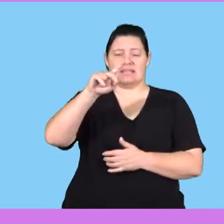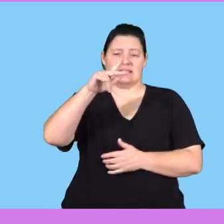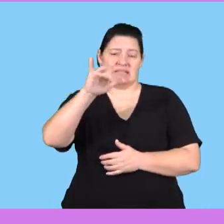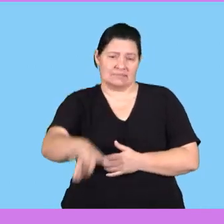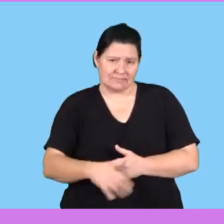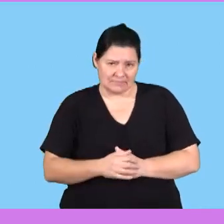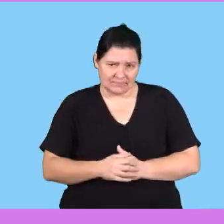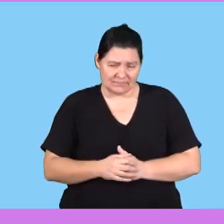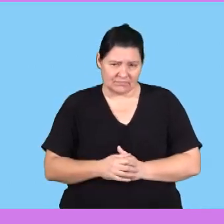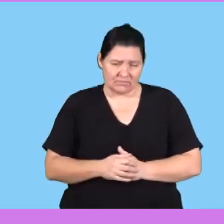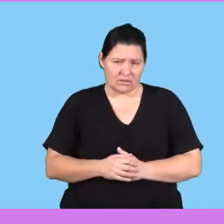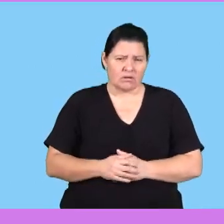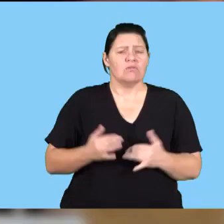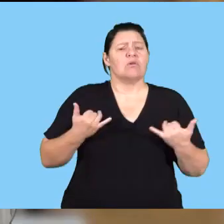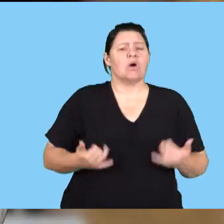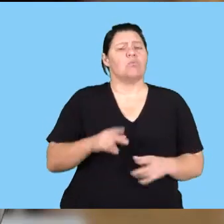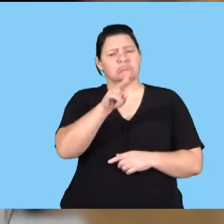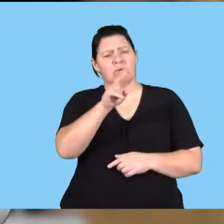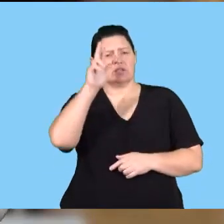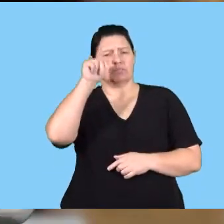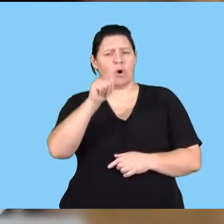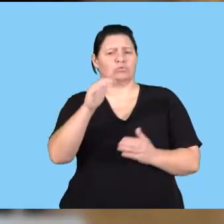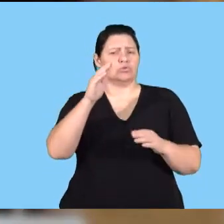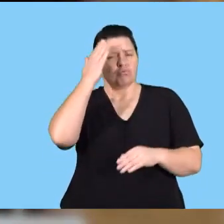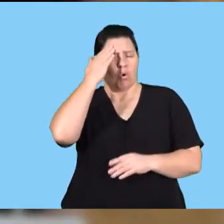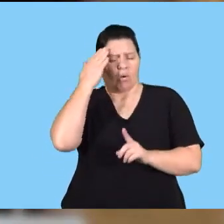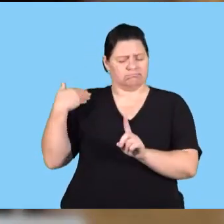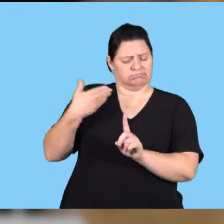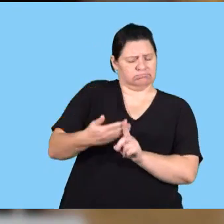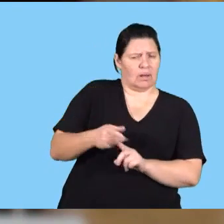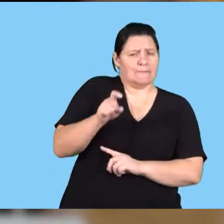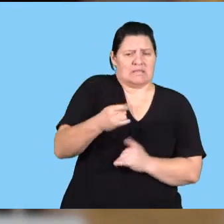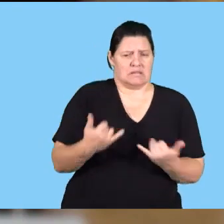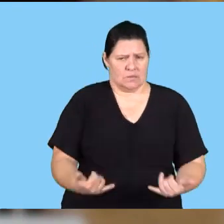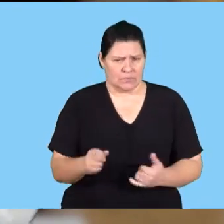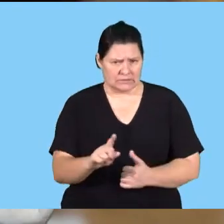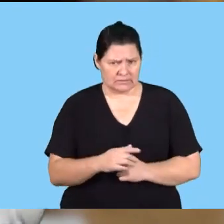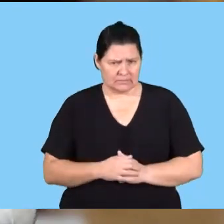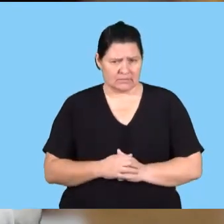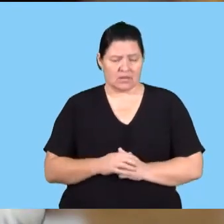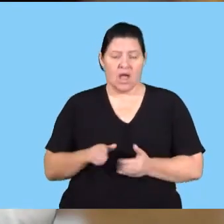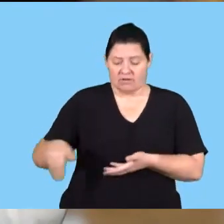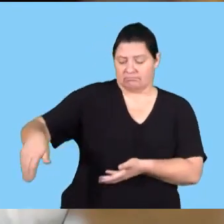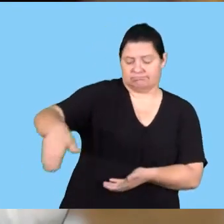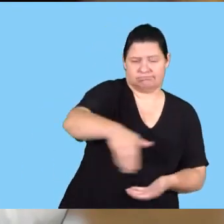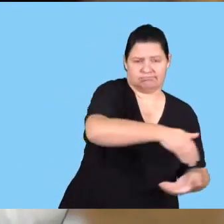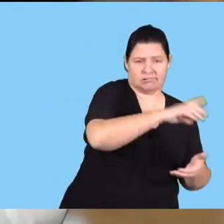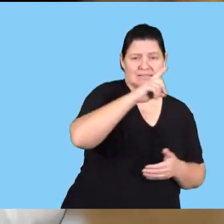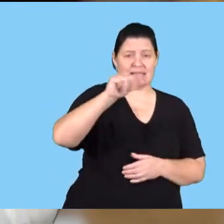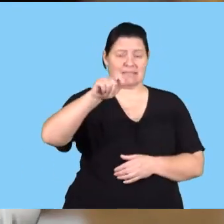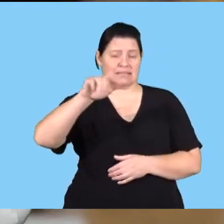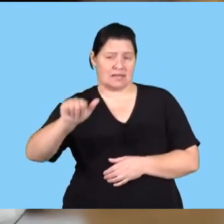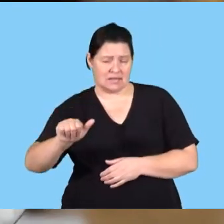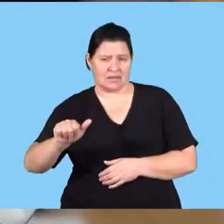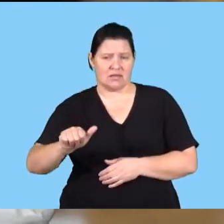tendency. Okay, so let's quickly look at what you are supposed to know at this moment in time. So when we collect data,